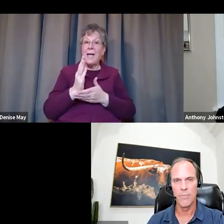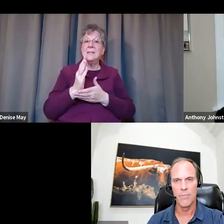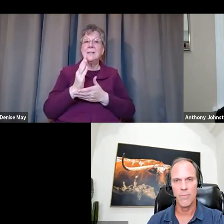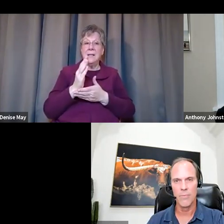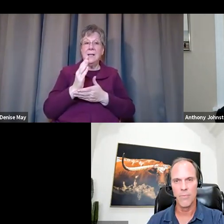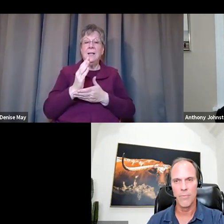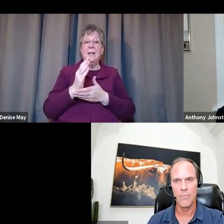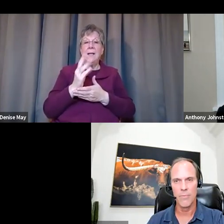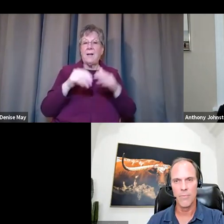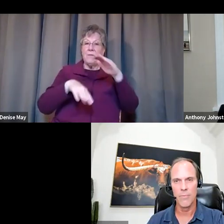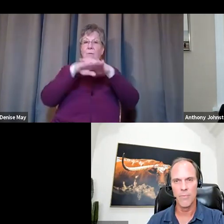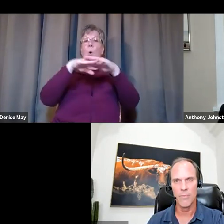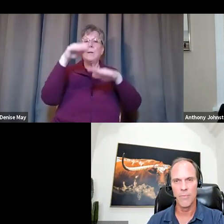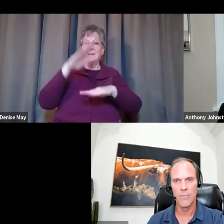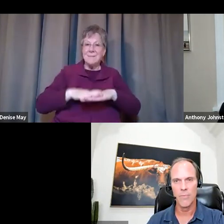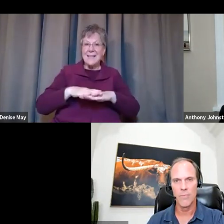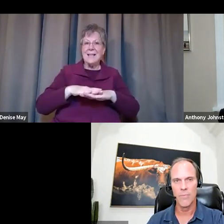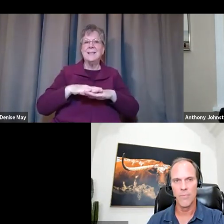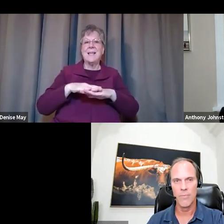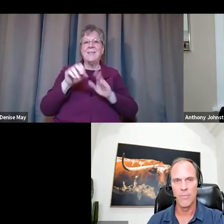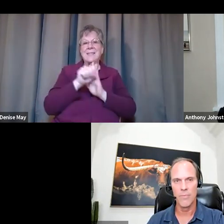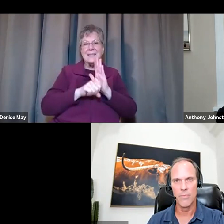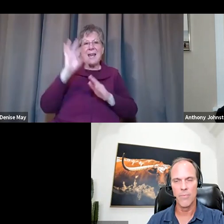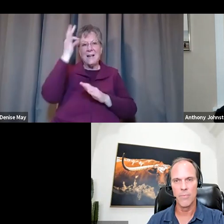and ceilings at the federal and state level. And I think one of the